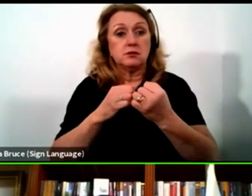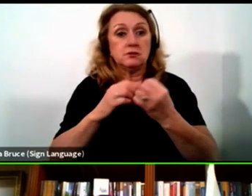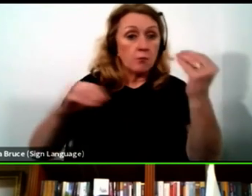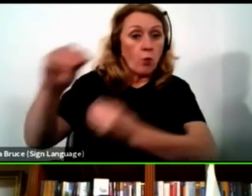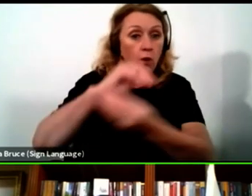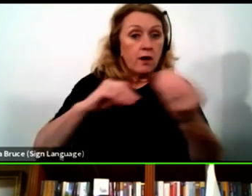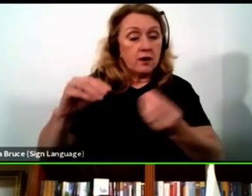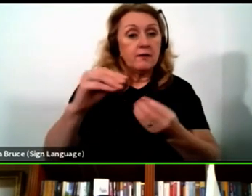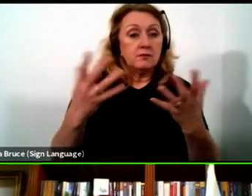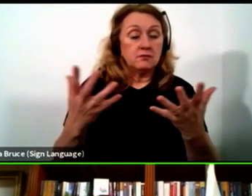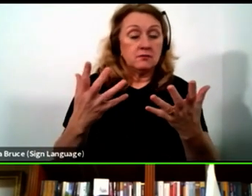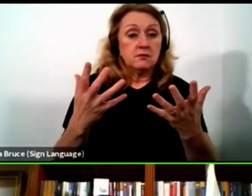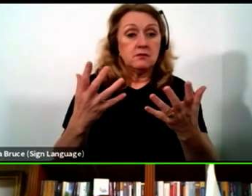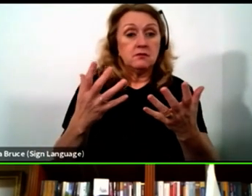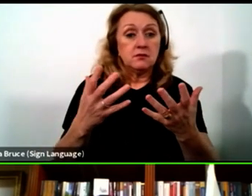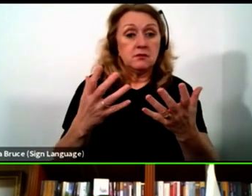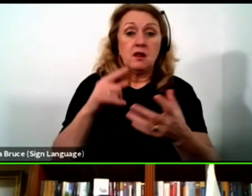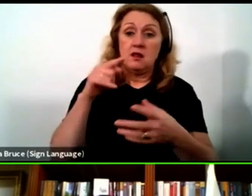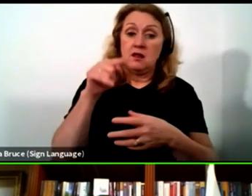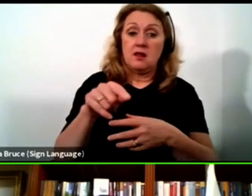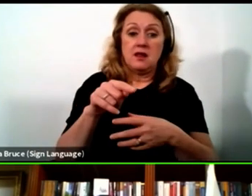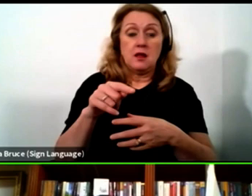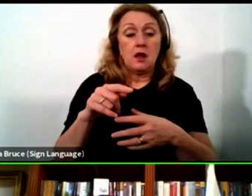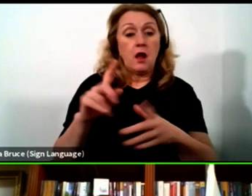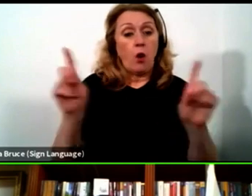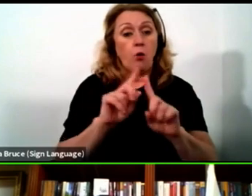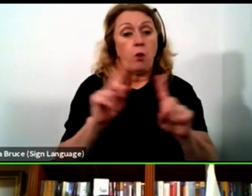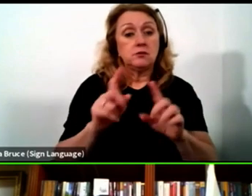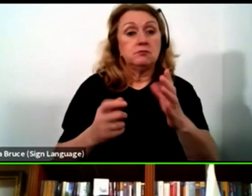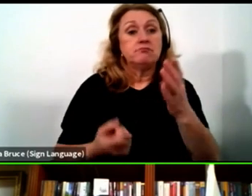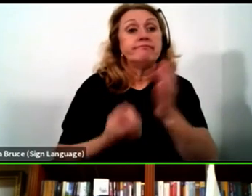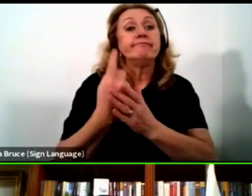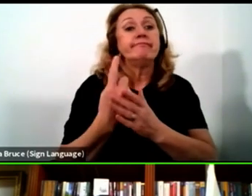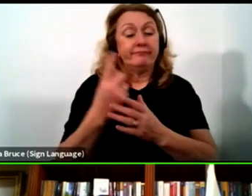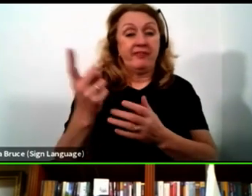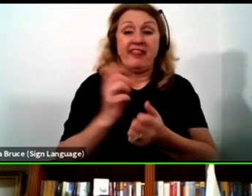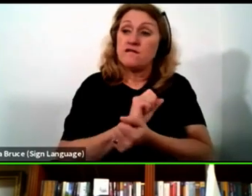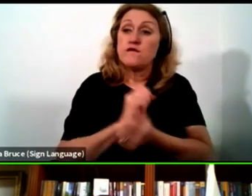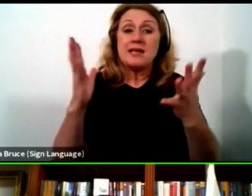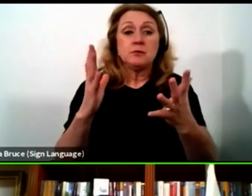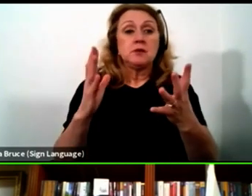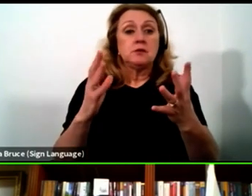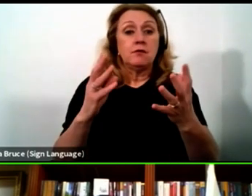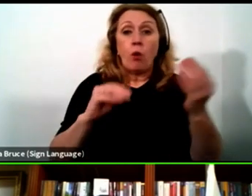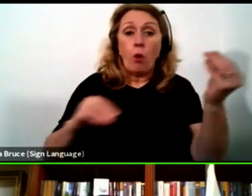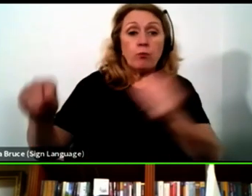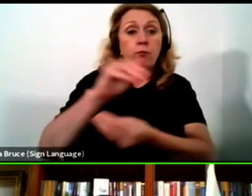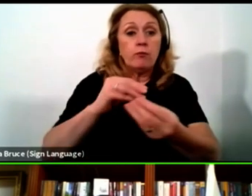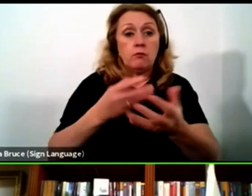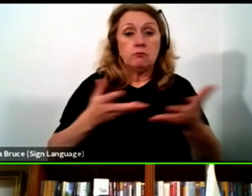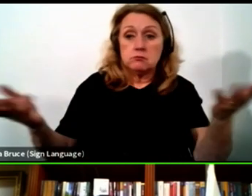But the globalization that was pursued or is being pursued is one that freed the movement of goods, movement